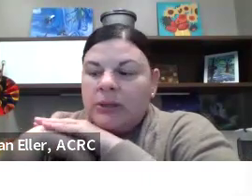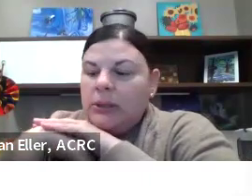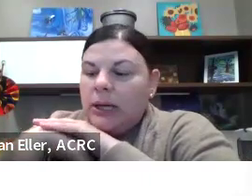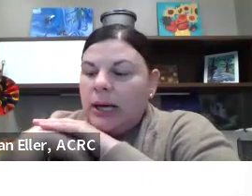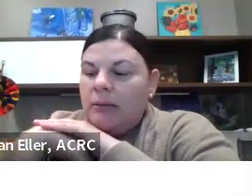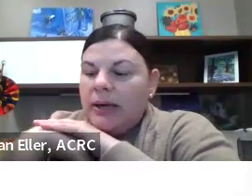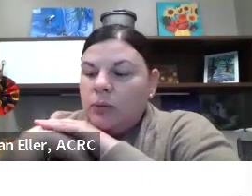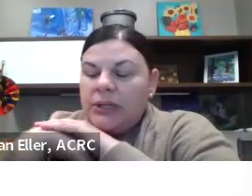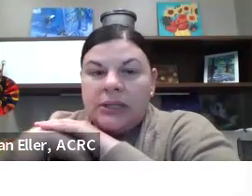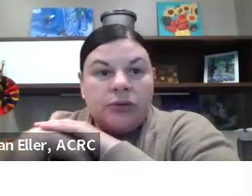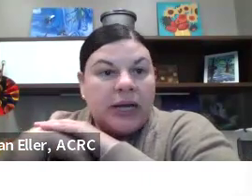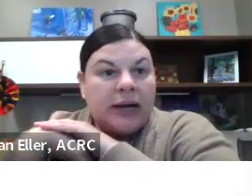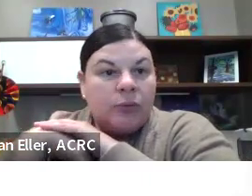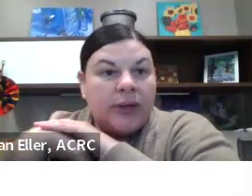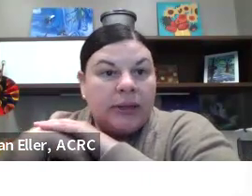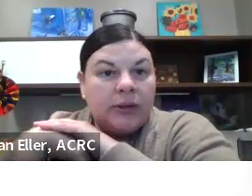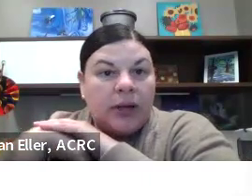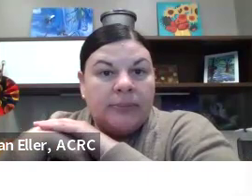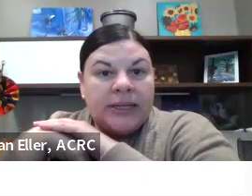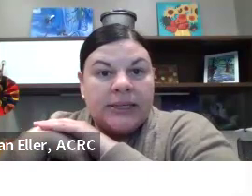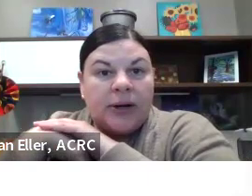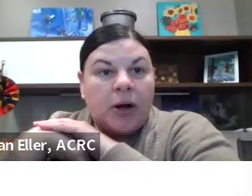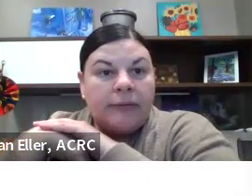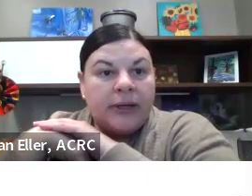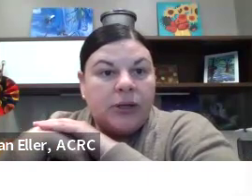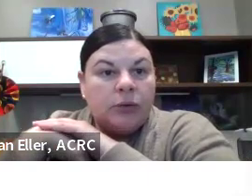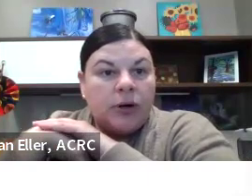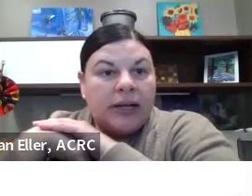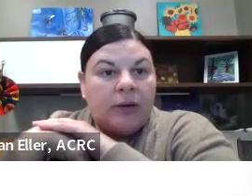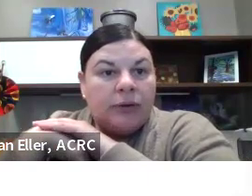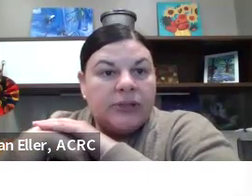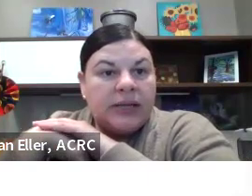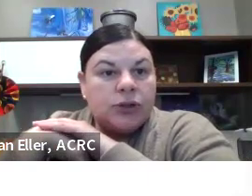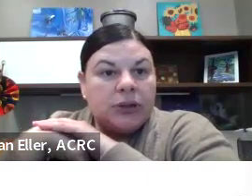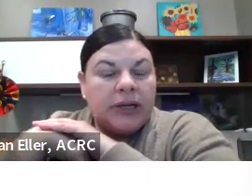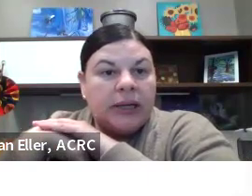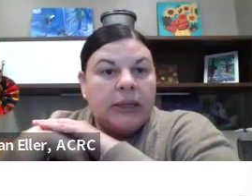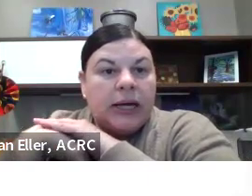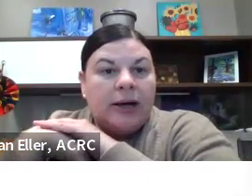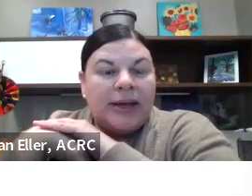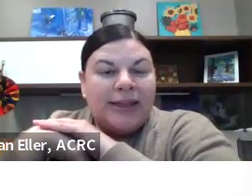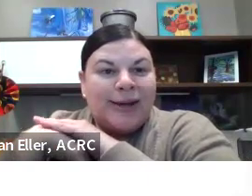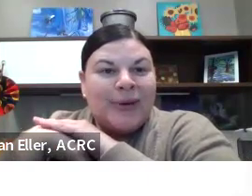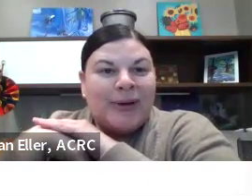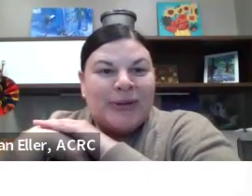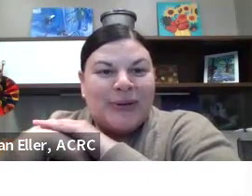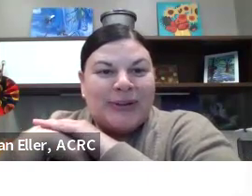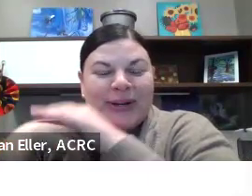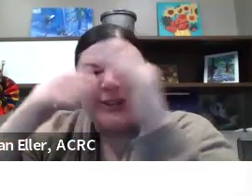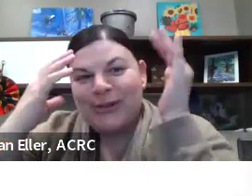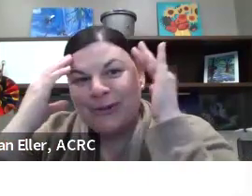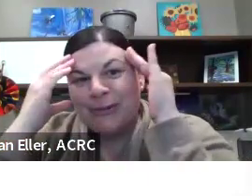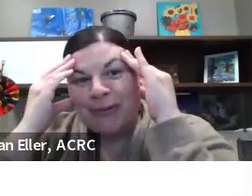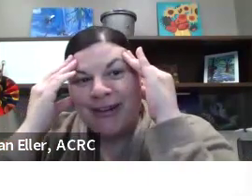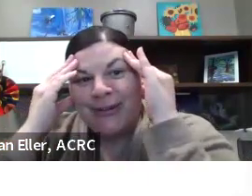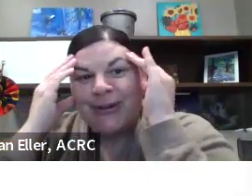to them. And we'll continue to have weekly little updates here at Coffee regarding how those things are looking. I think we all know in